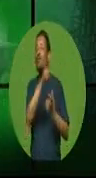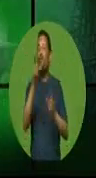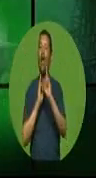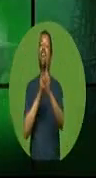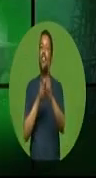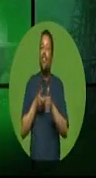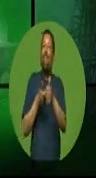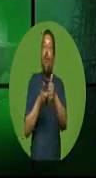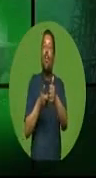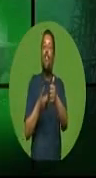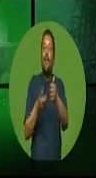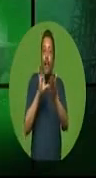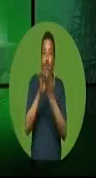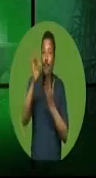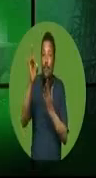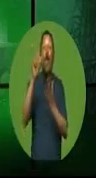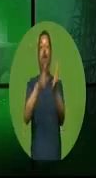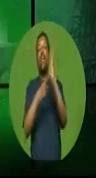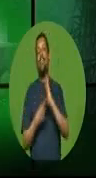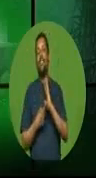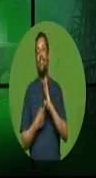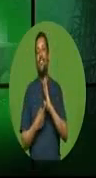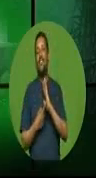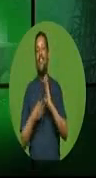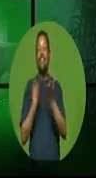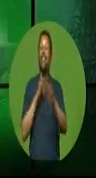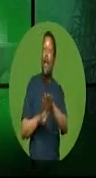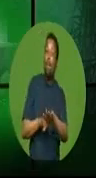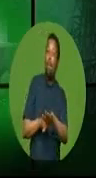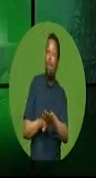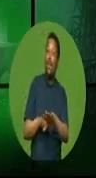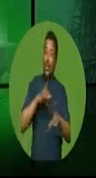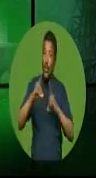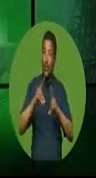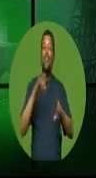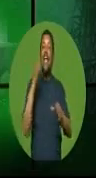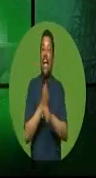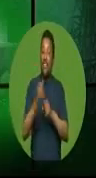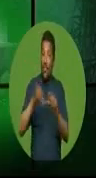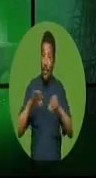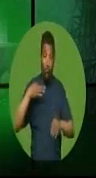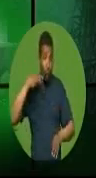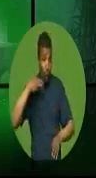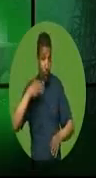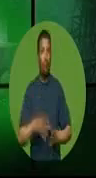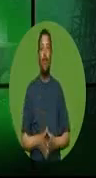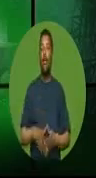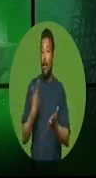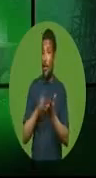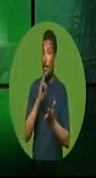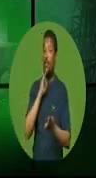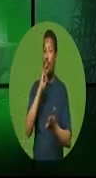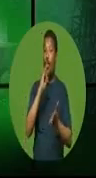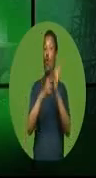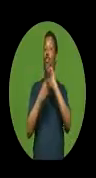answer the following multiple choice question. This time, do the activity individually. Here's the question.